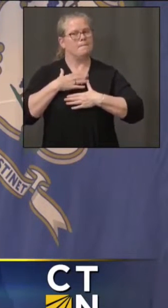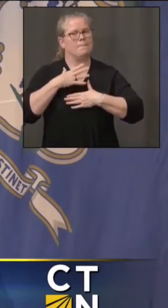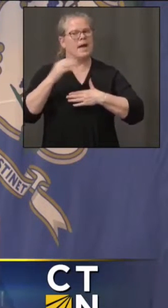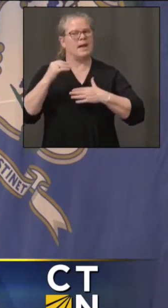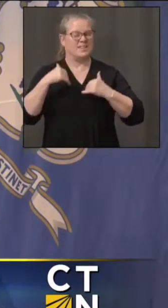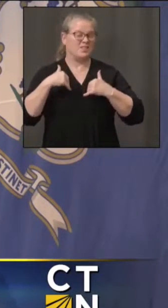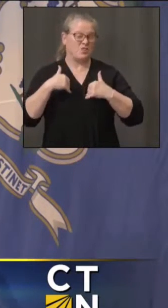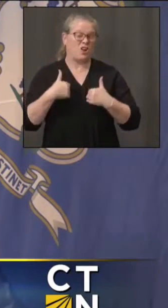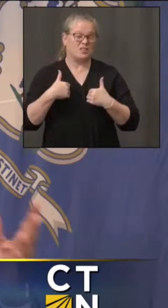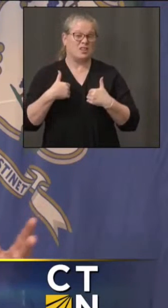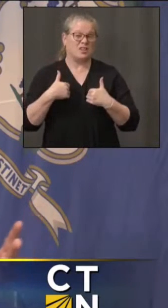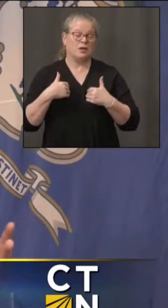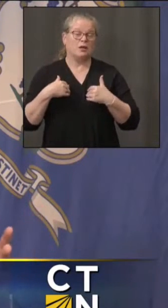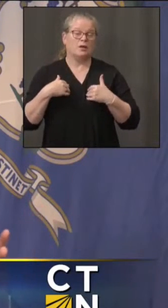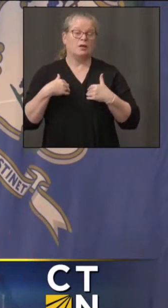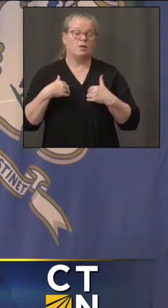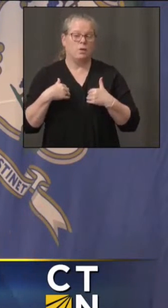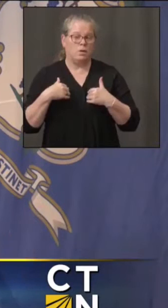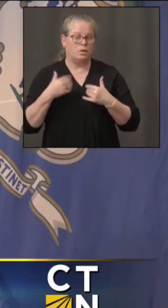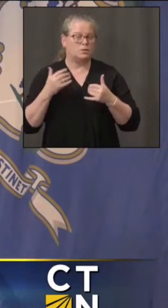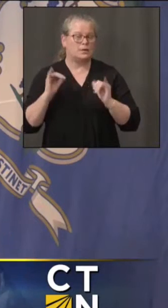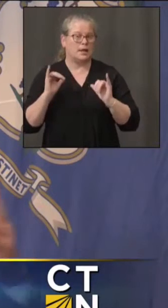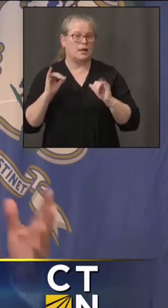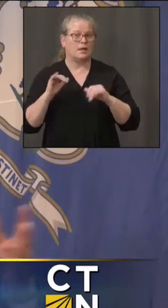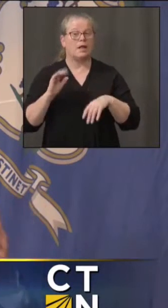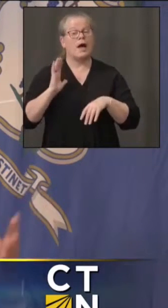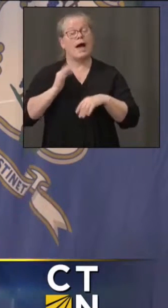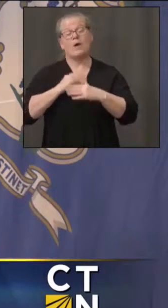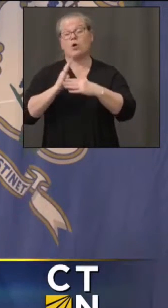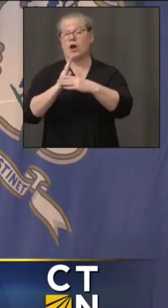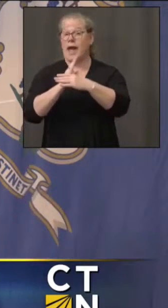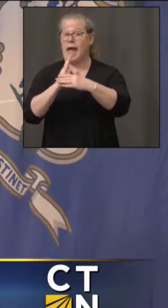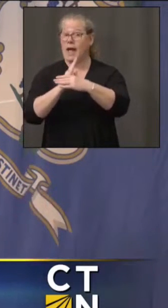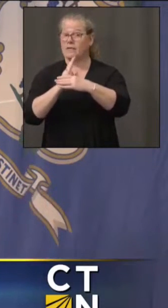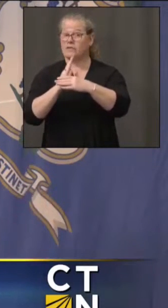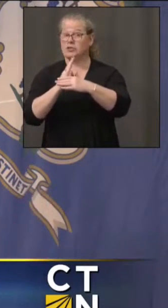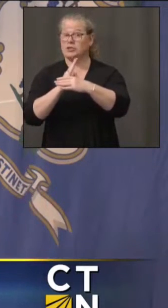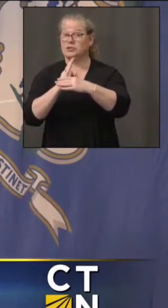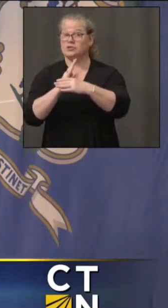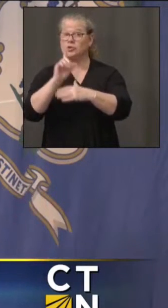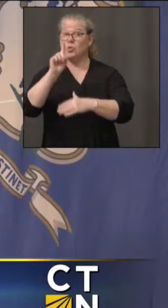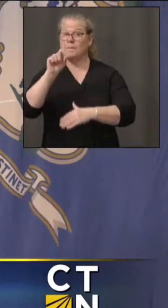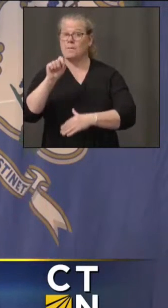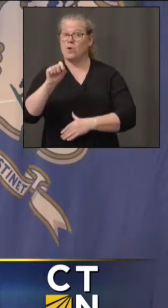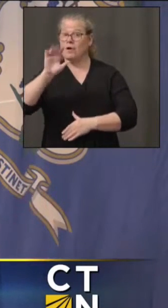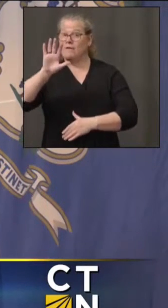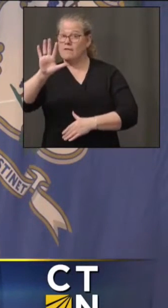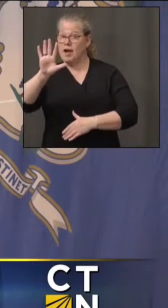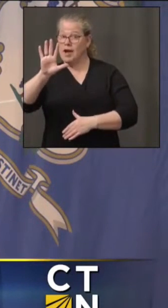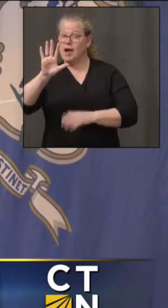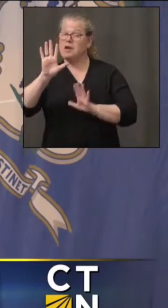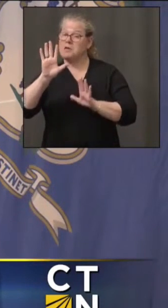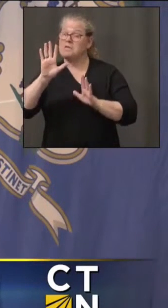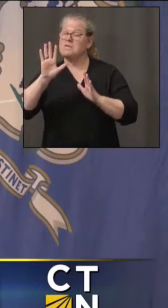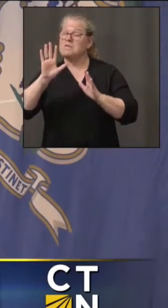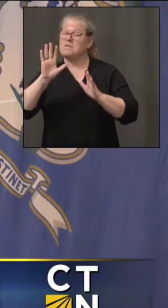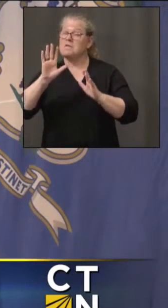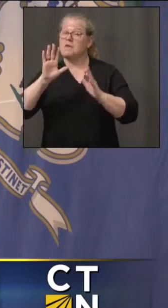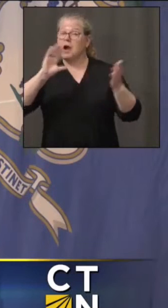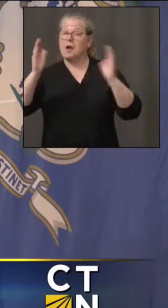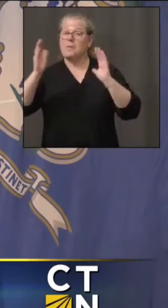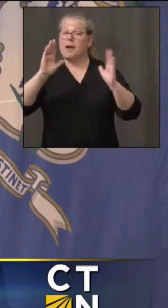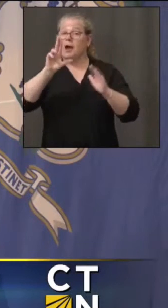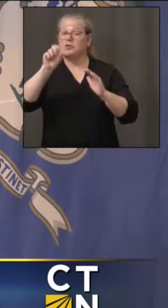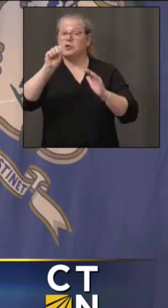Average is 1.5, still one of the lowest in the country. I want to keep a little bit of perspective there. I think you heard from Dr. Coe